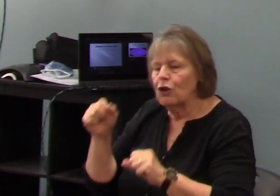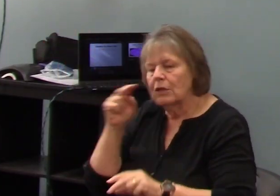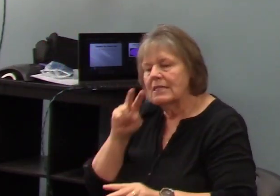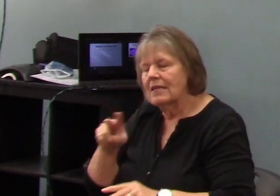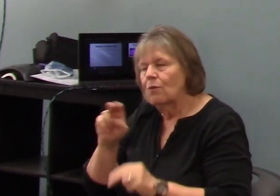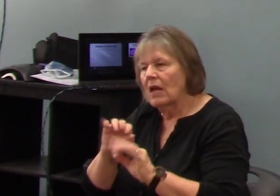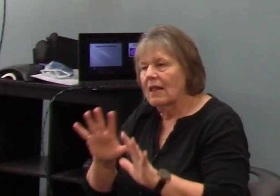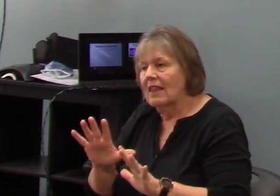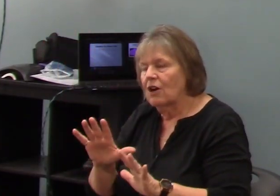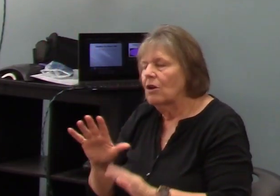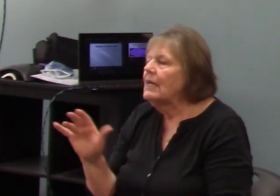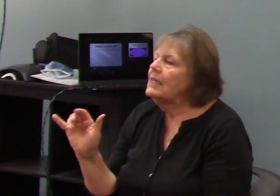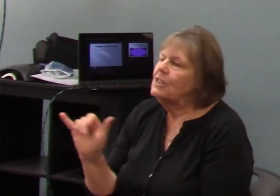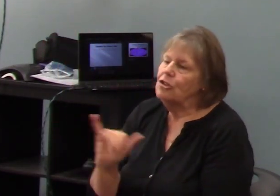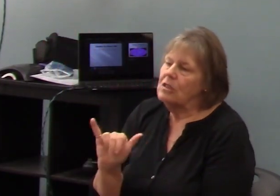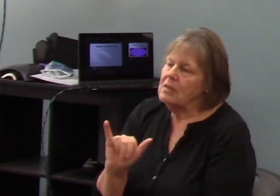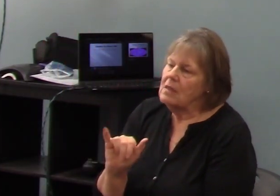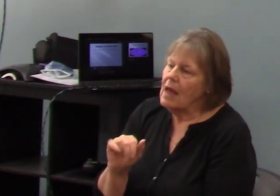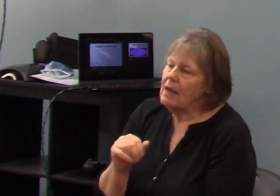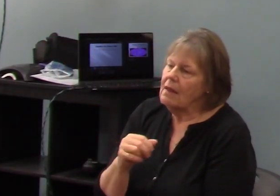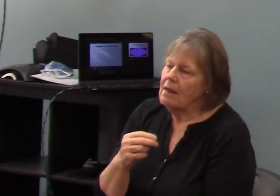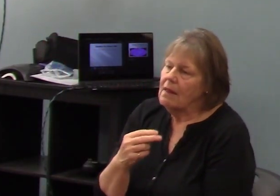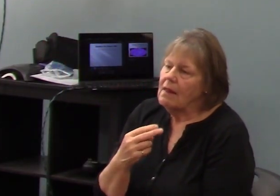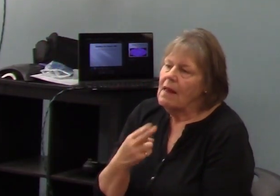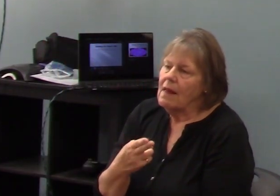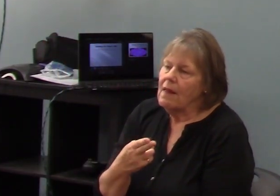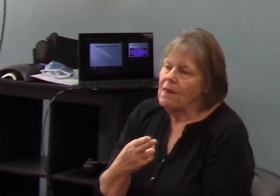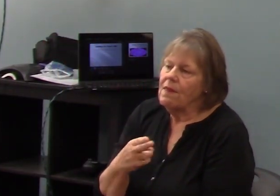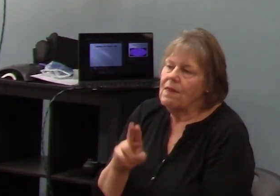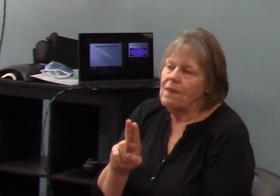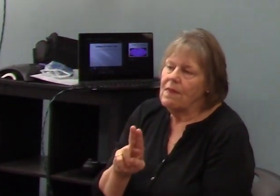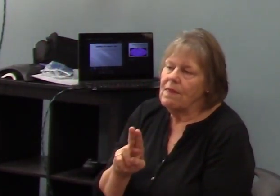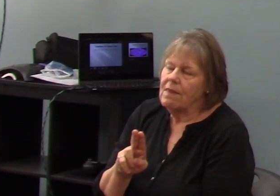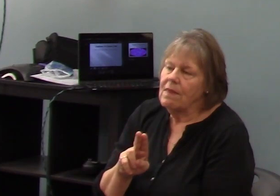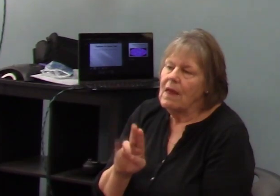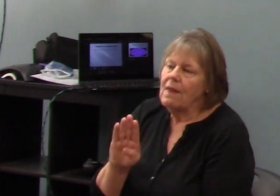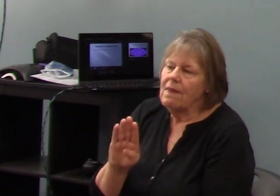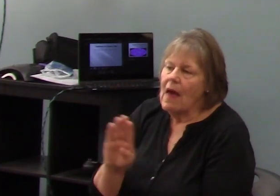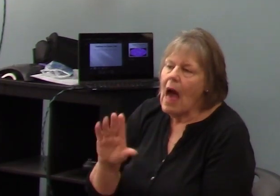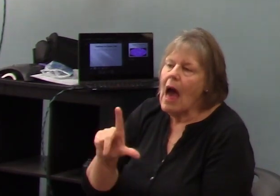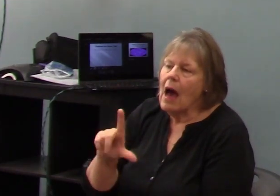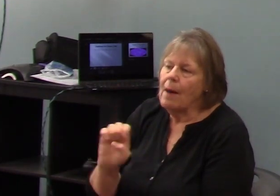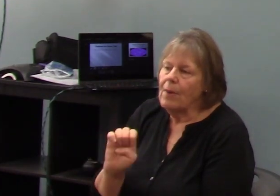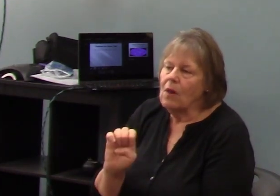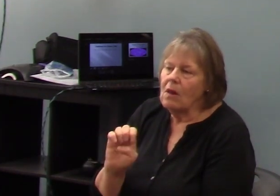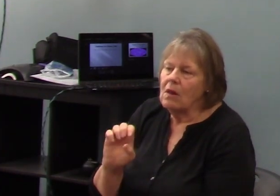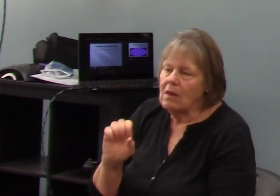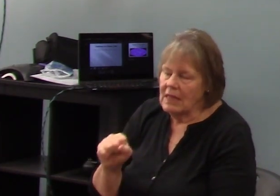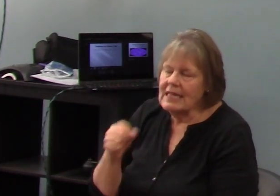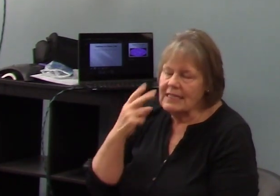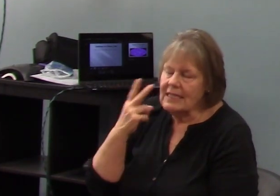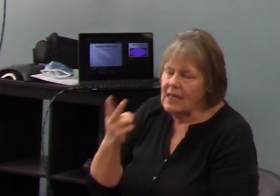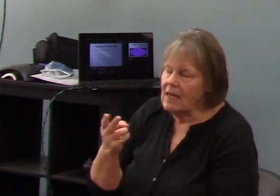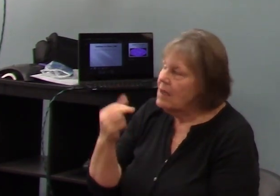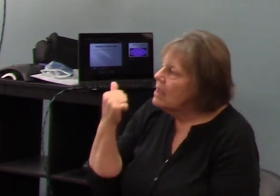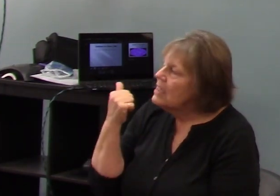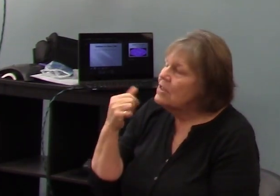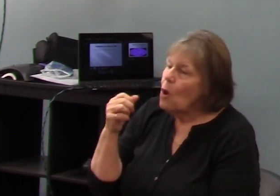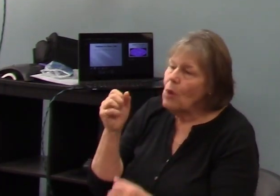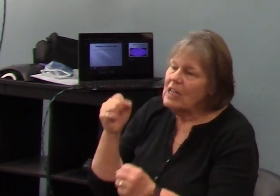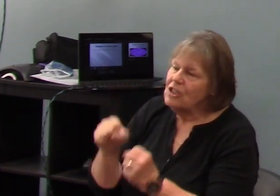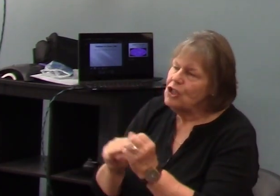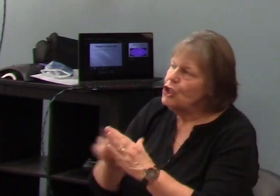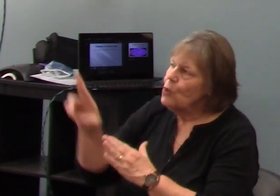Just like the Hubble Space Telescope is able to get better pictures of stars because the atmosphere and everything's out of the way. We put these things in space and we can get way